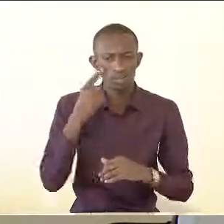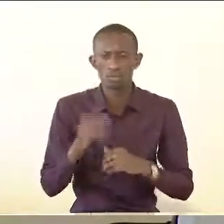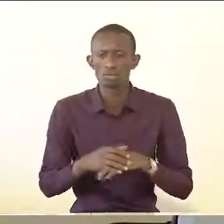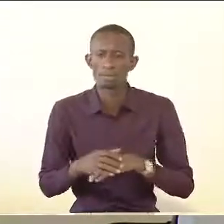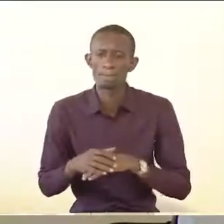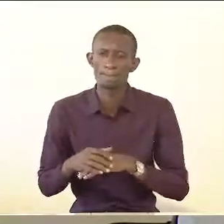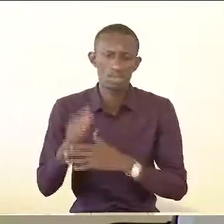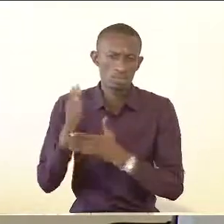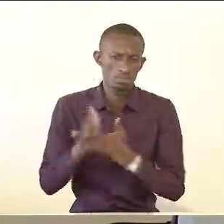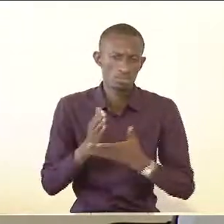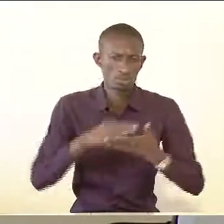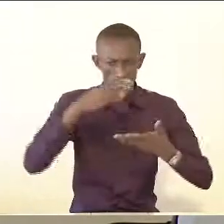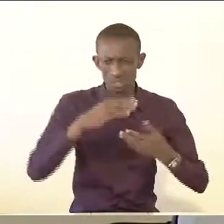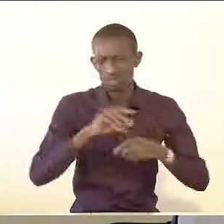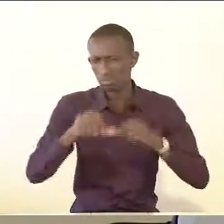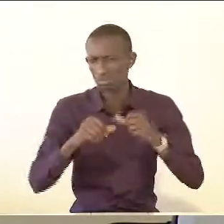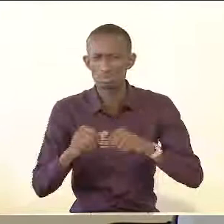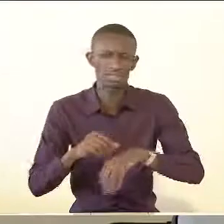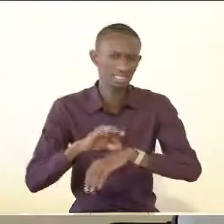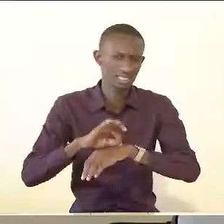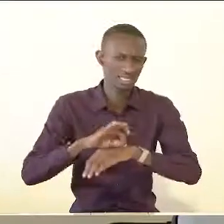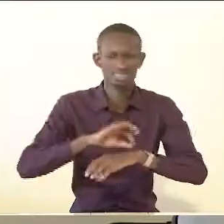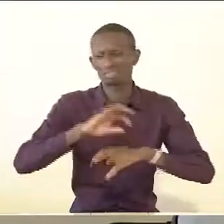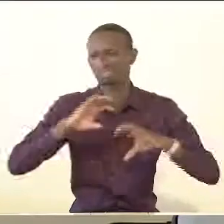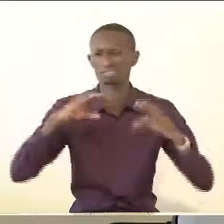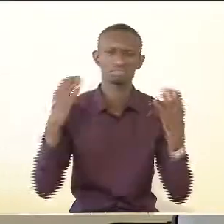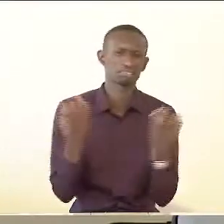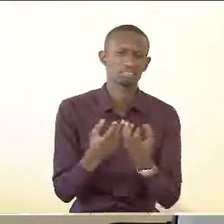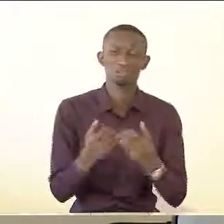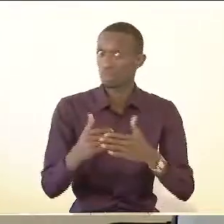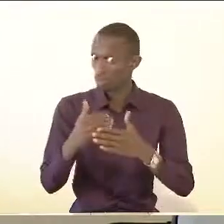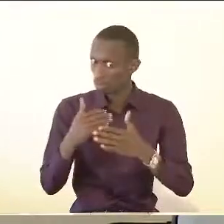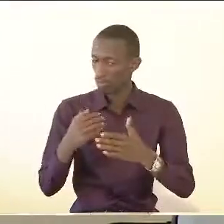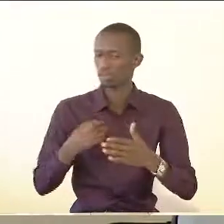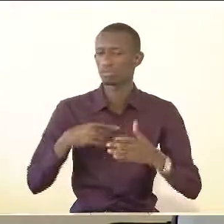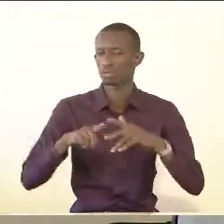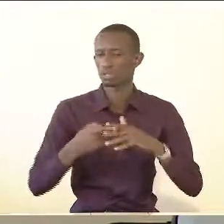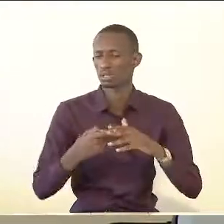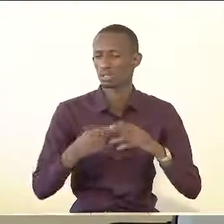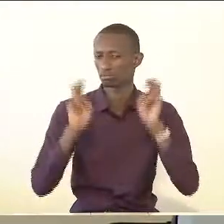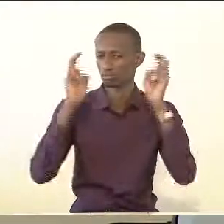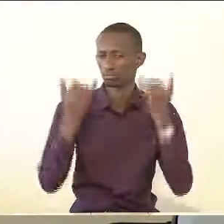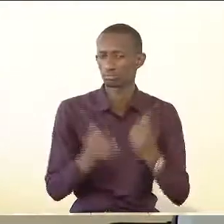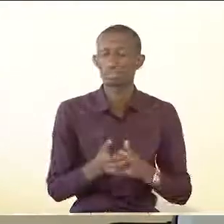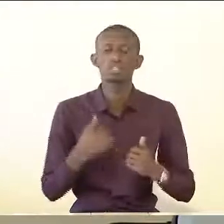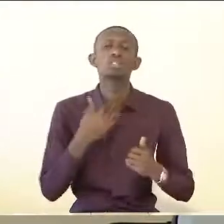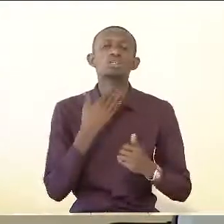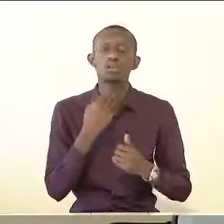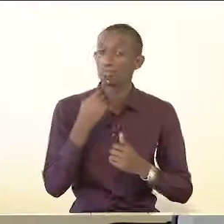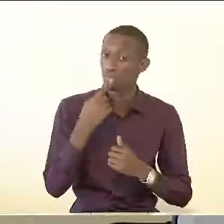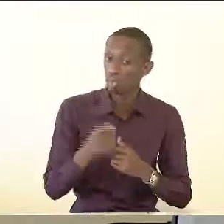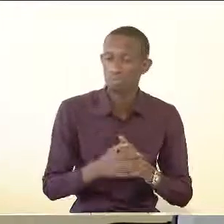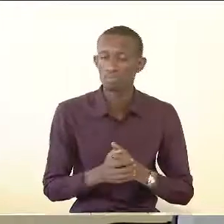about the skin in general. So before I start my lesson, I would like to inform you to go